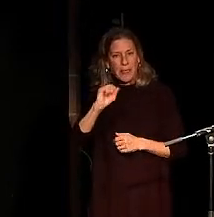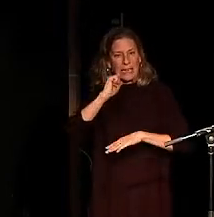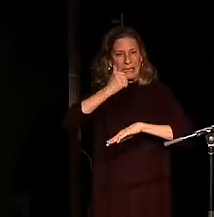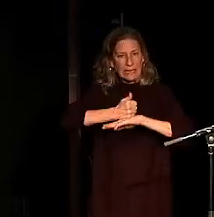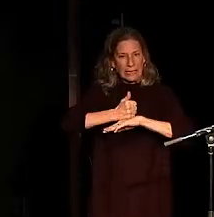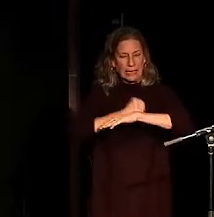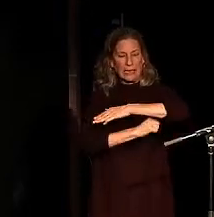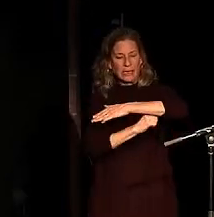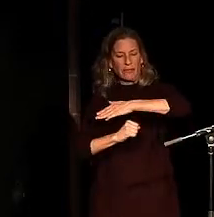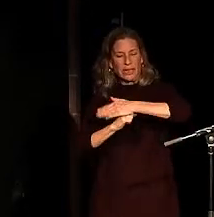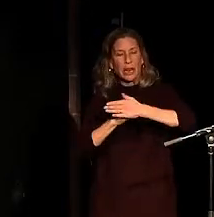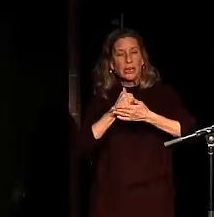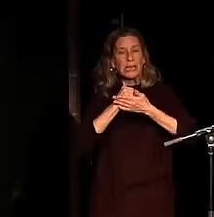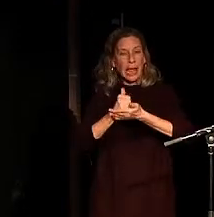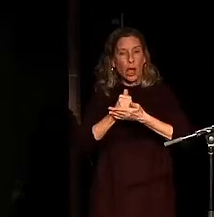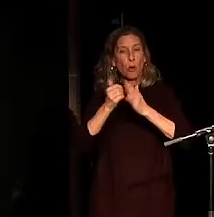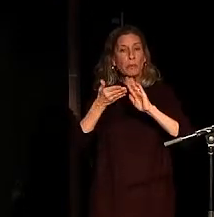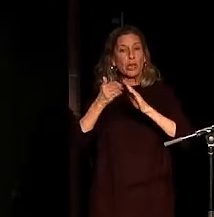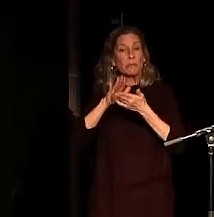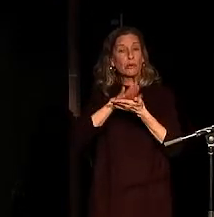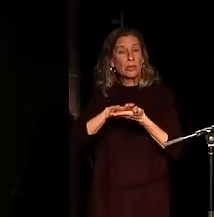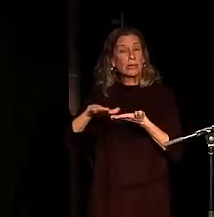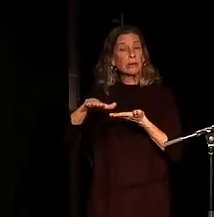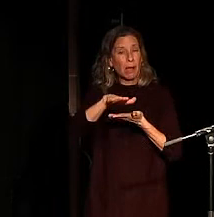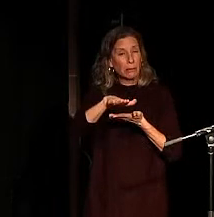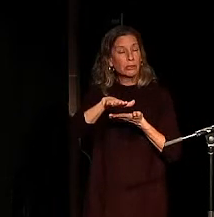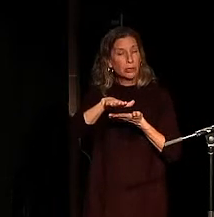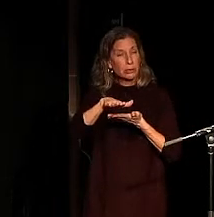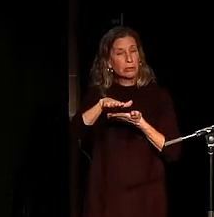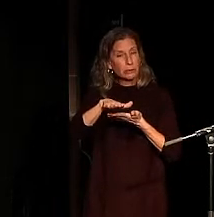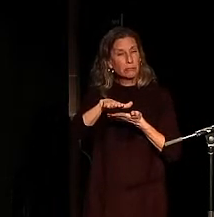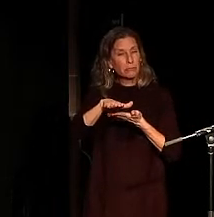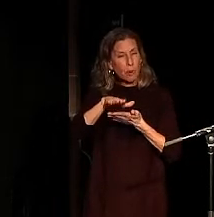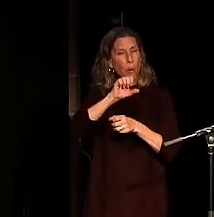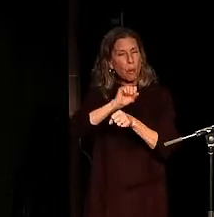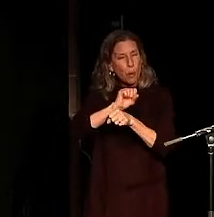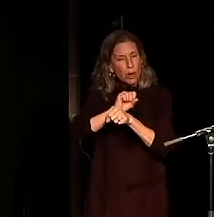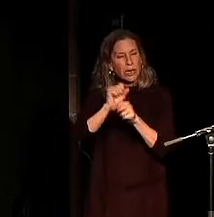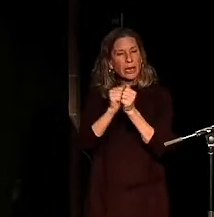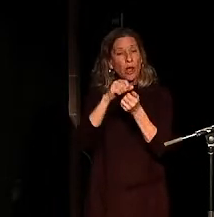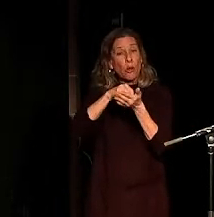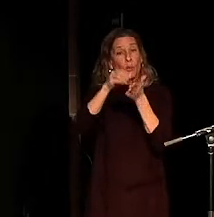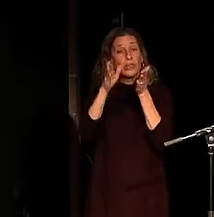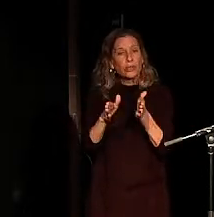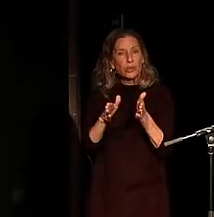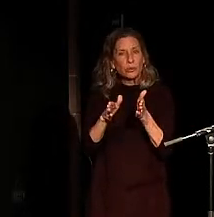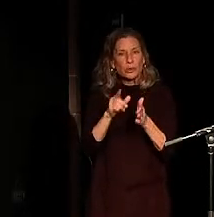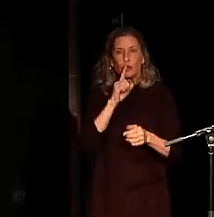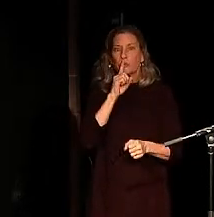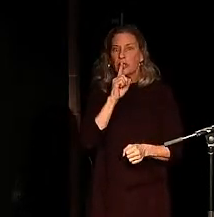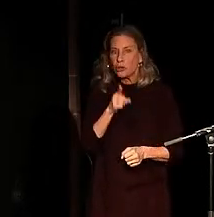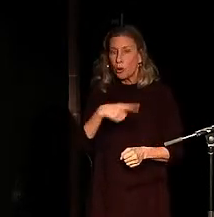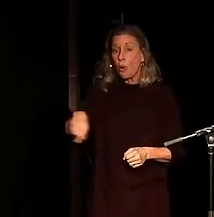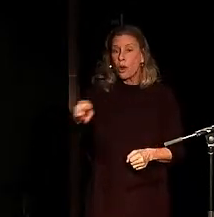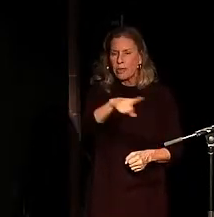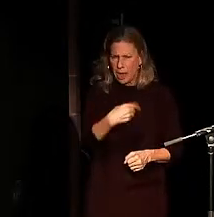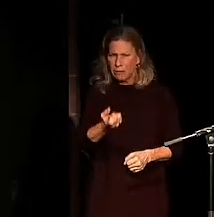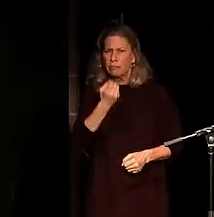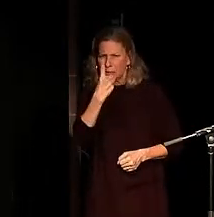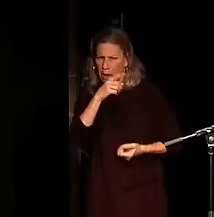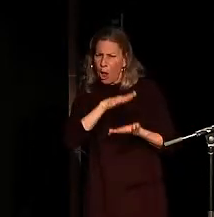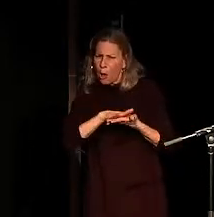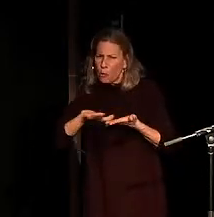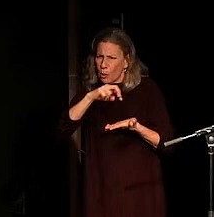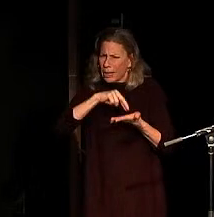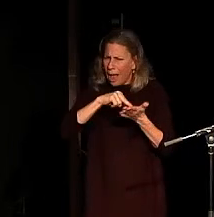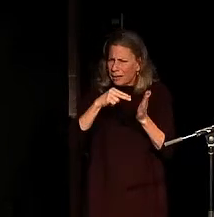help community colleges really working with students to make sure that they have an understanding of